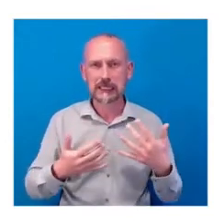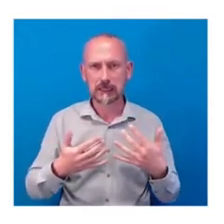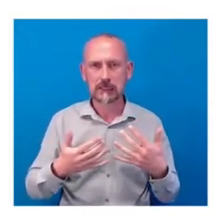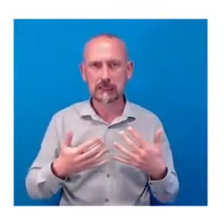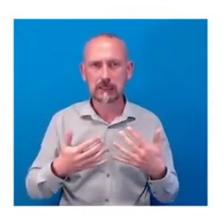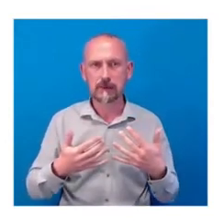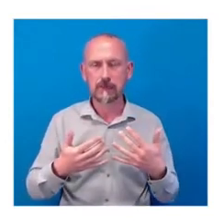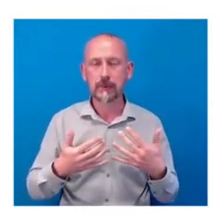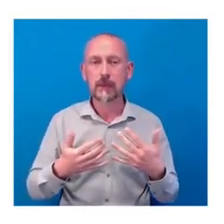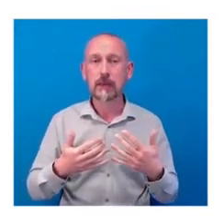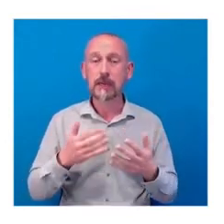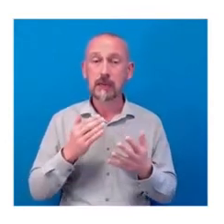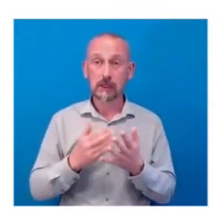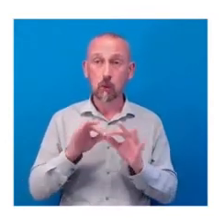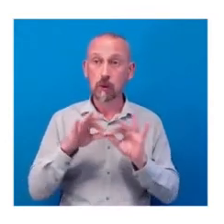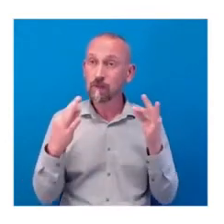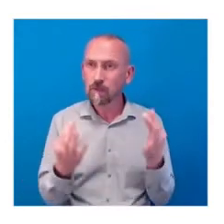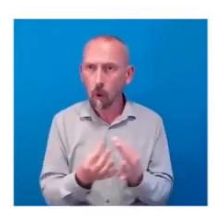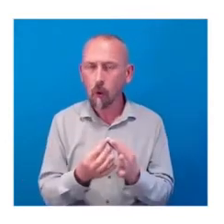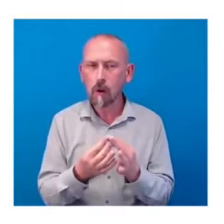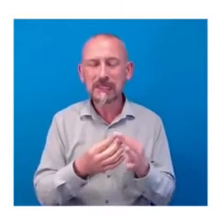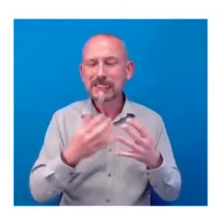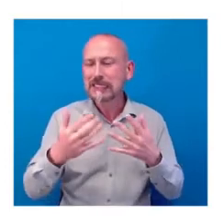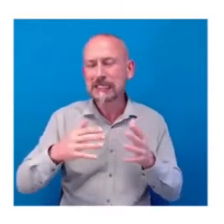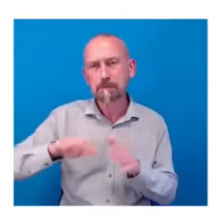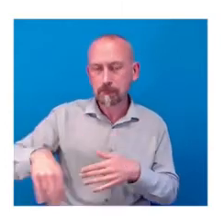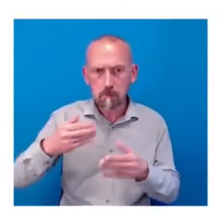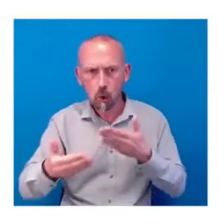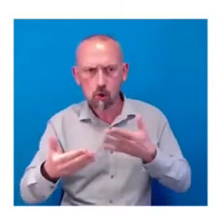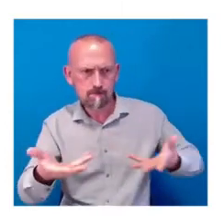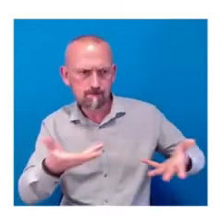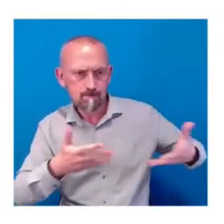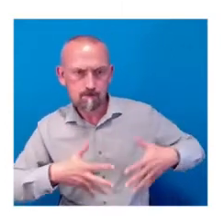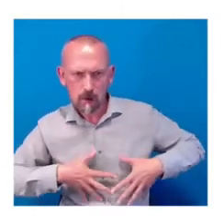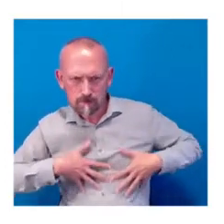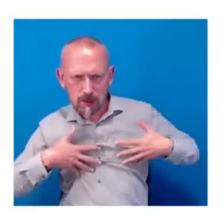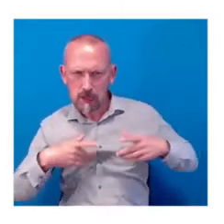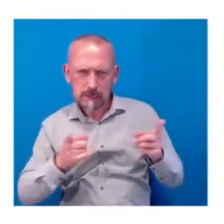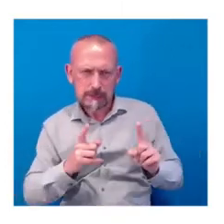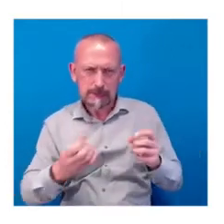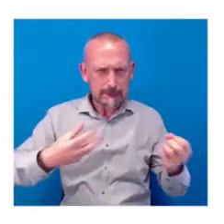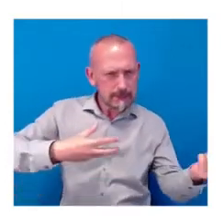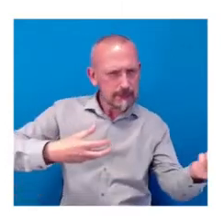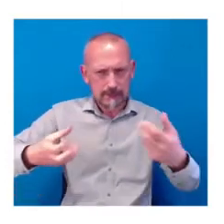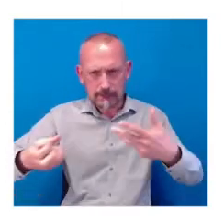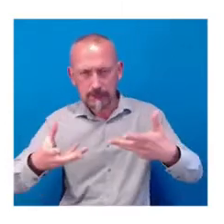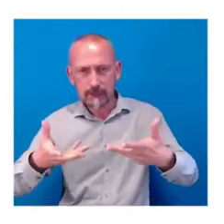more qualitative feedback in a regular way, you know, and also to make changes